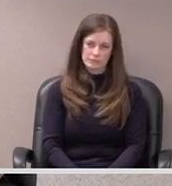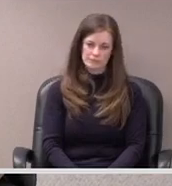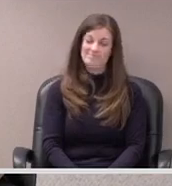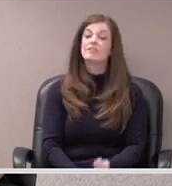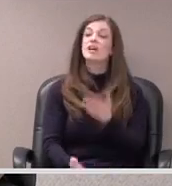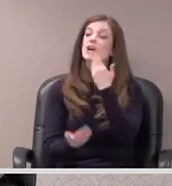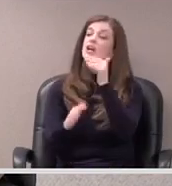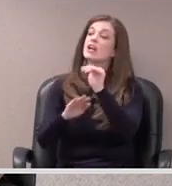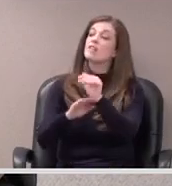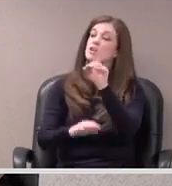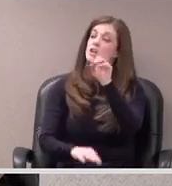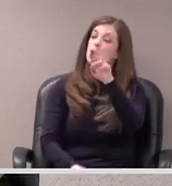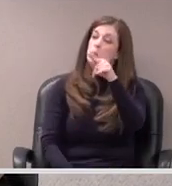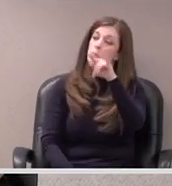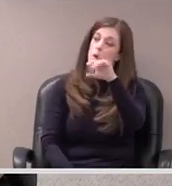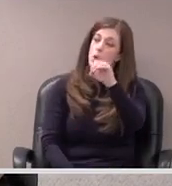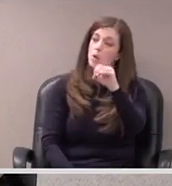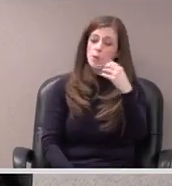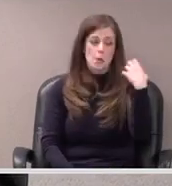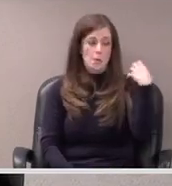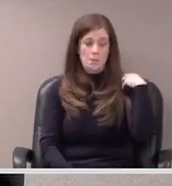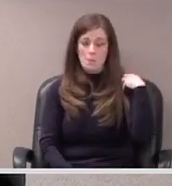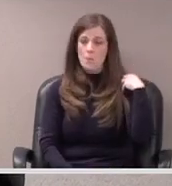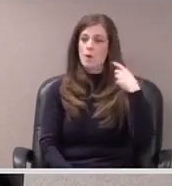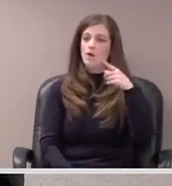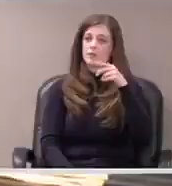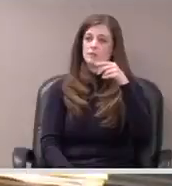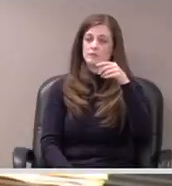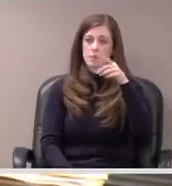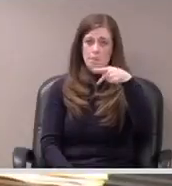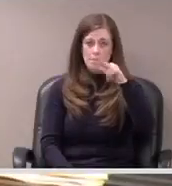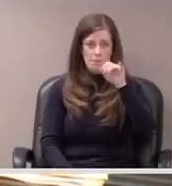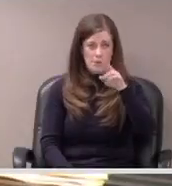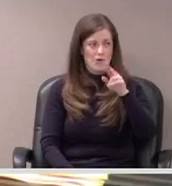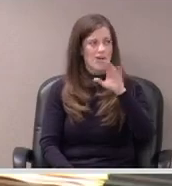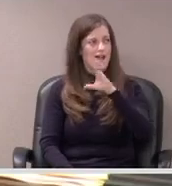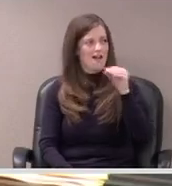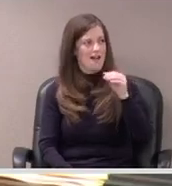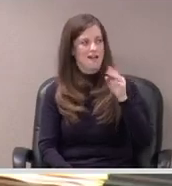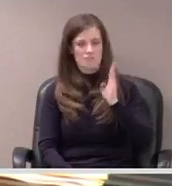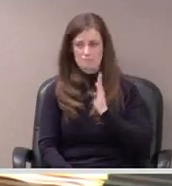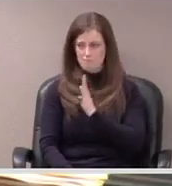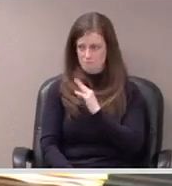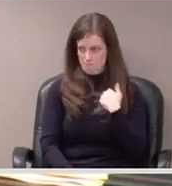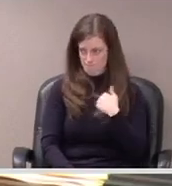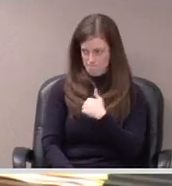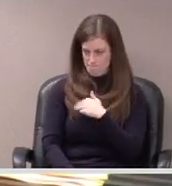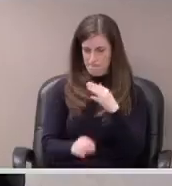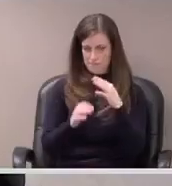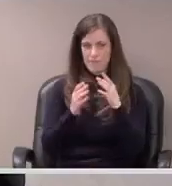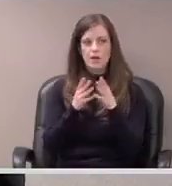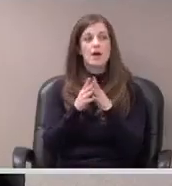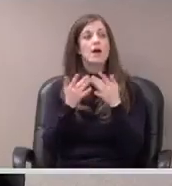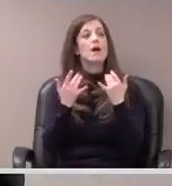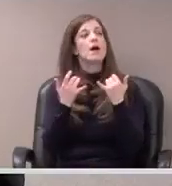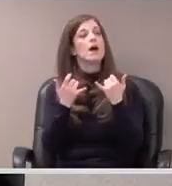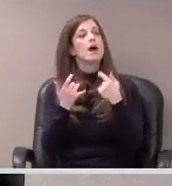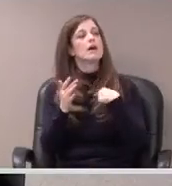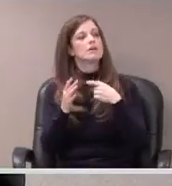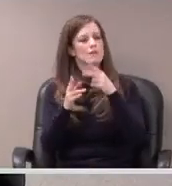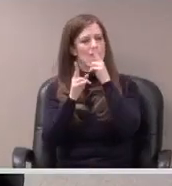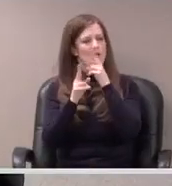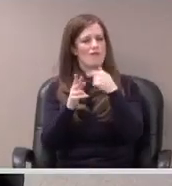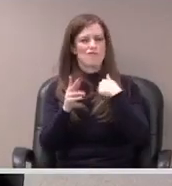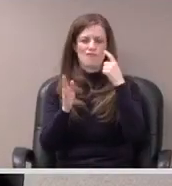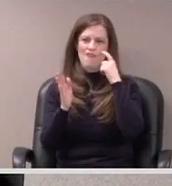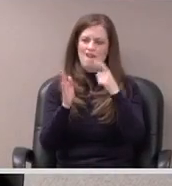Good evening, Dr. Polio, Board Chair Diane Porter, and members of the Jefferson County Board of Education. This evening, we have the honor of recognizing the